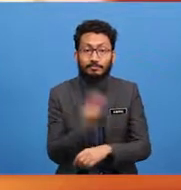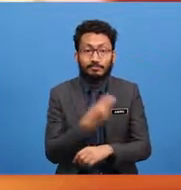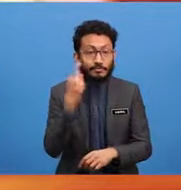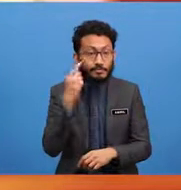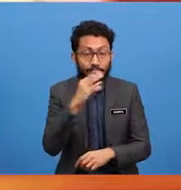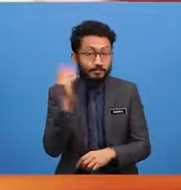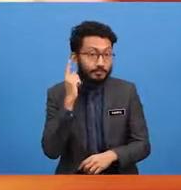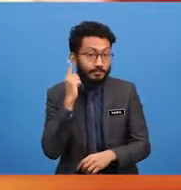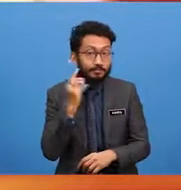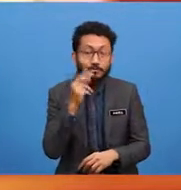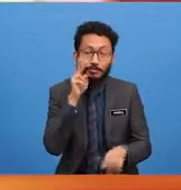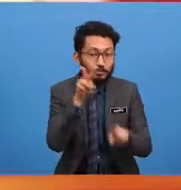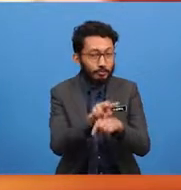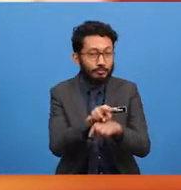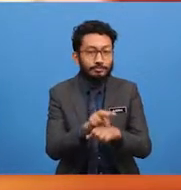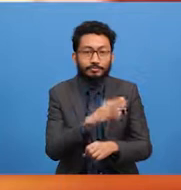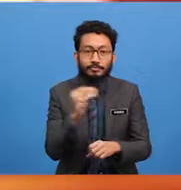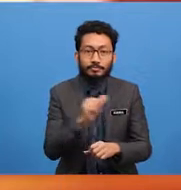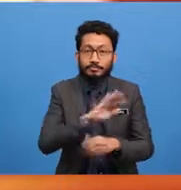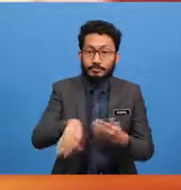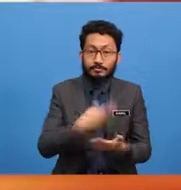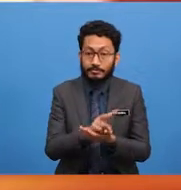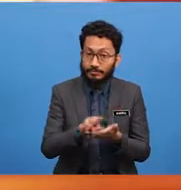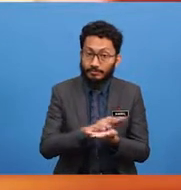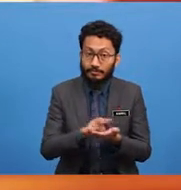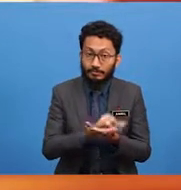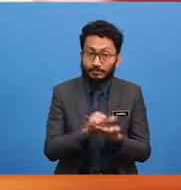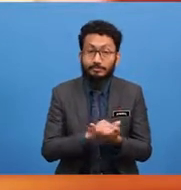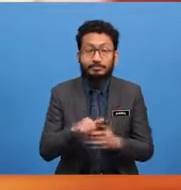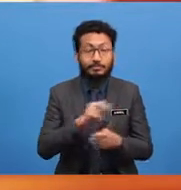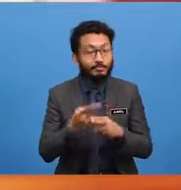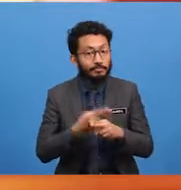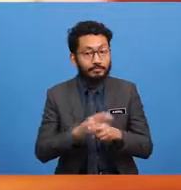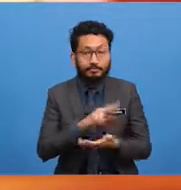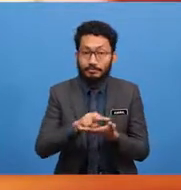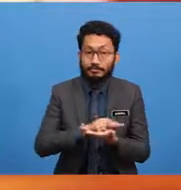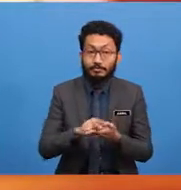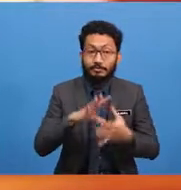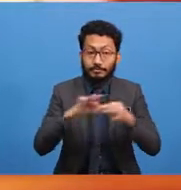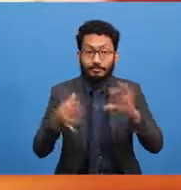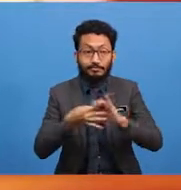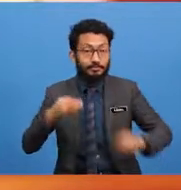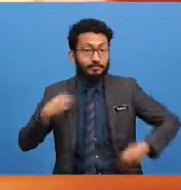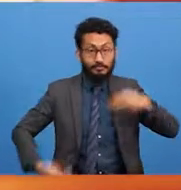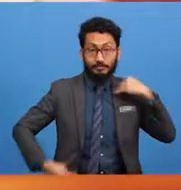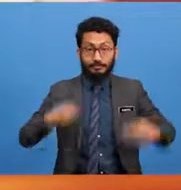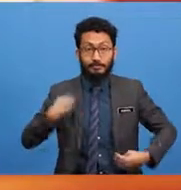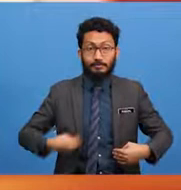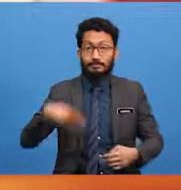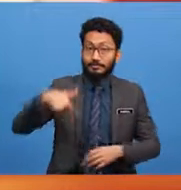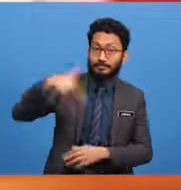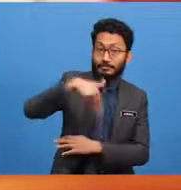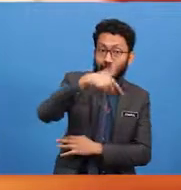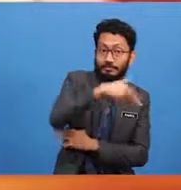ears to watch a video. A short video of models walking down a